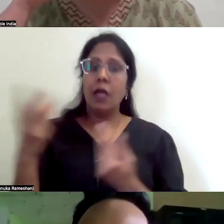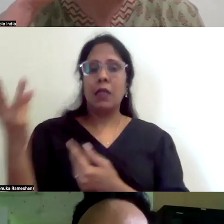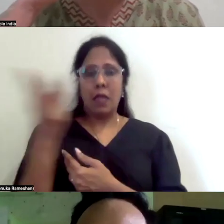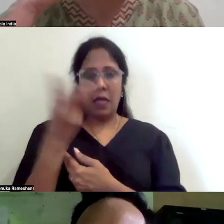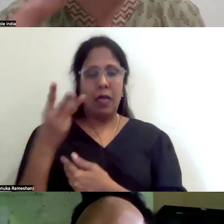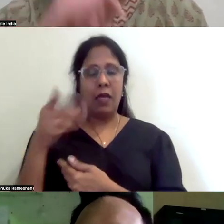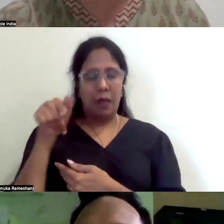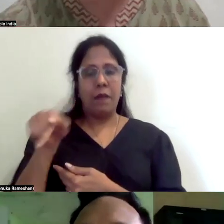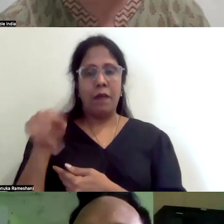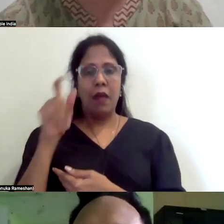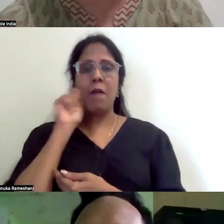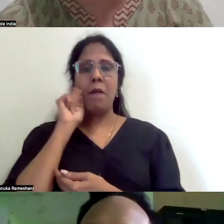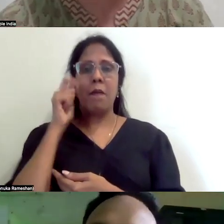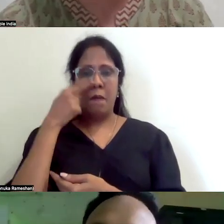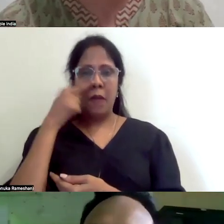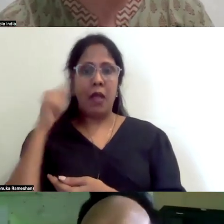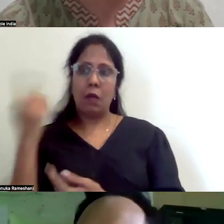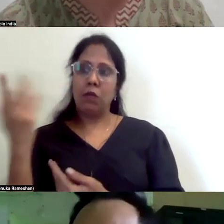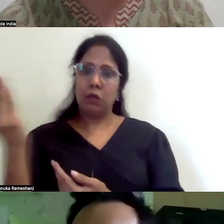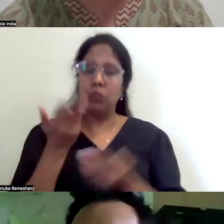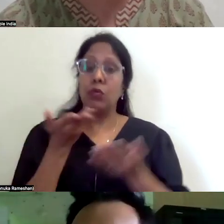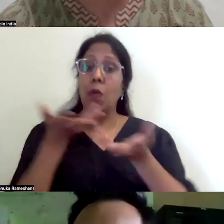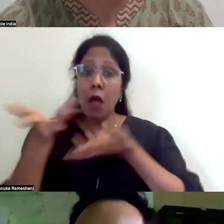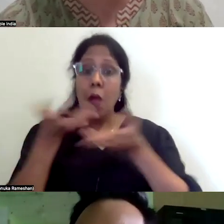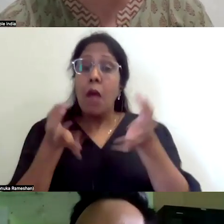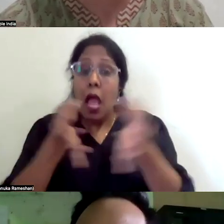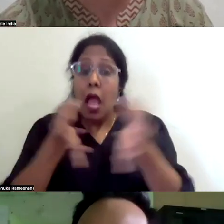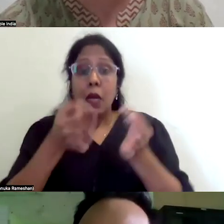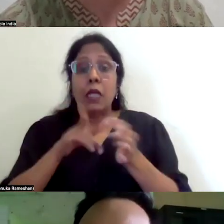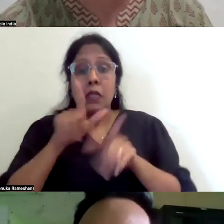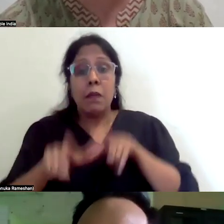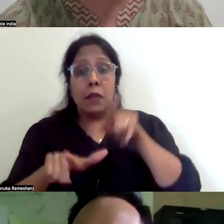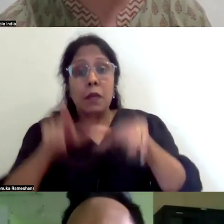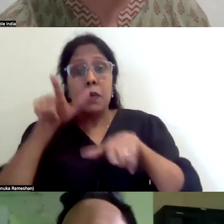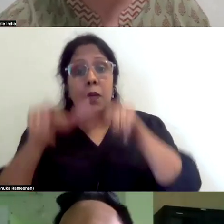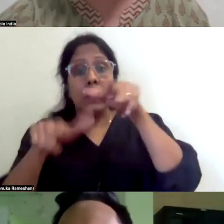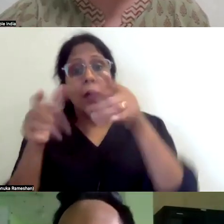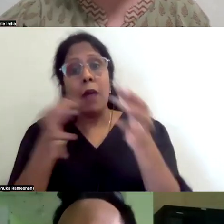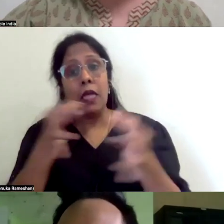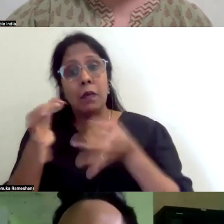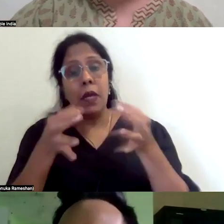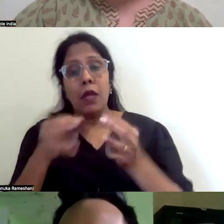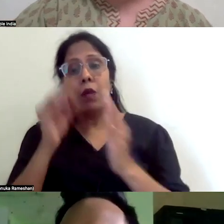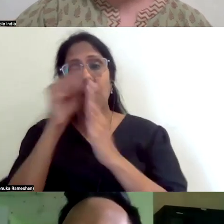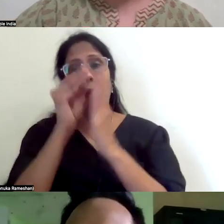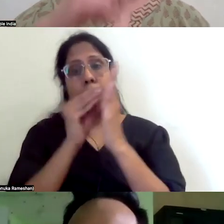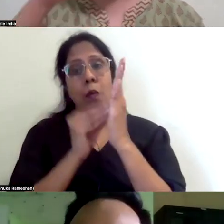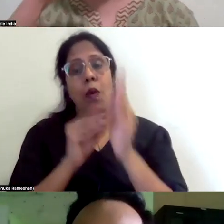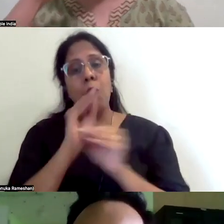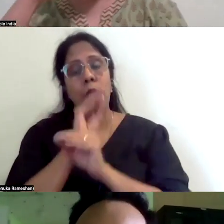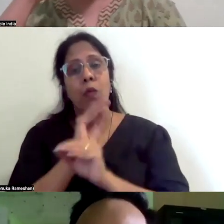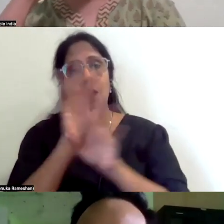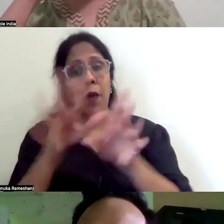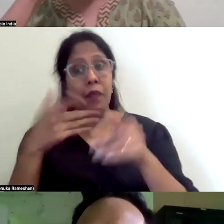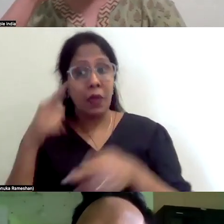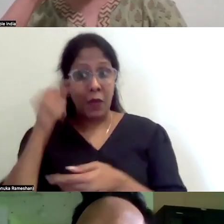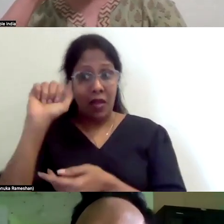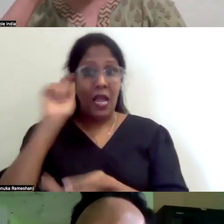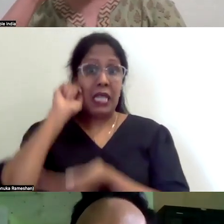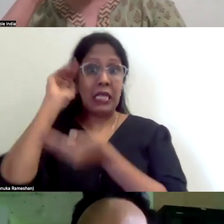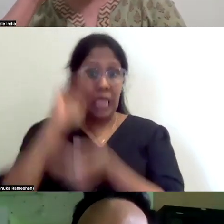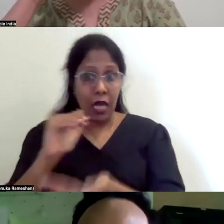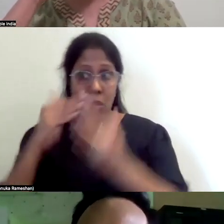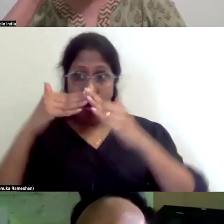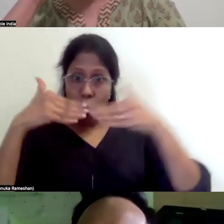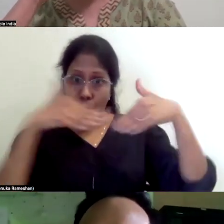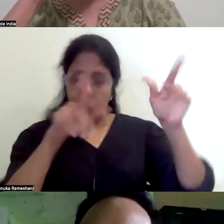parents and they explained all these things step by step. That when your child will go home, you have